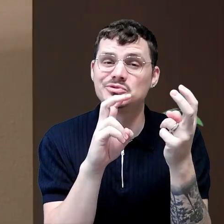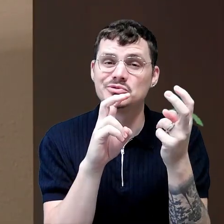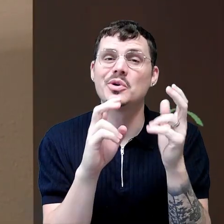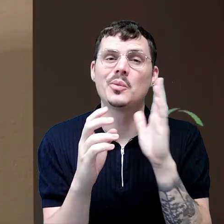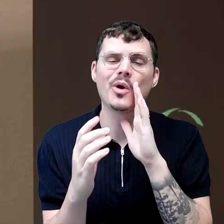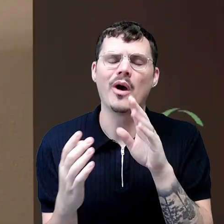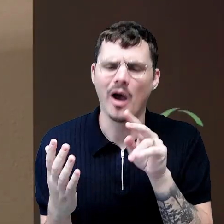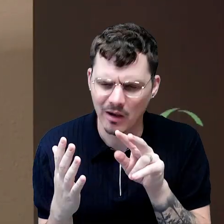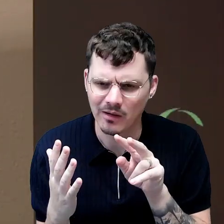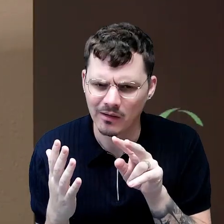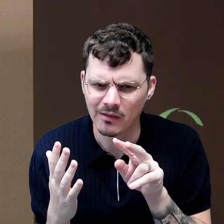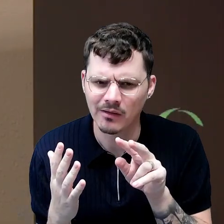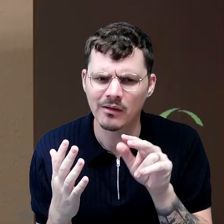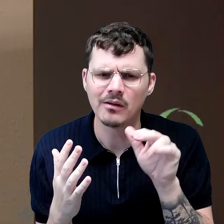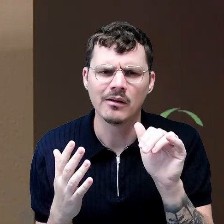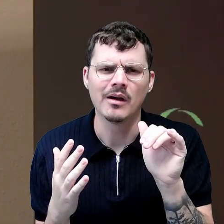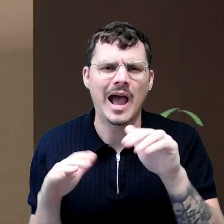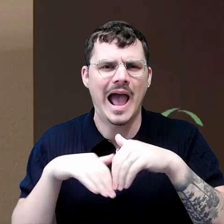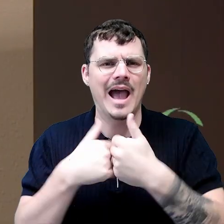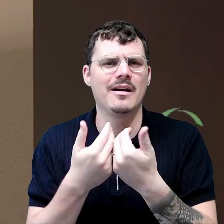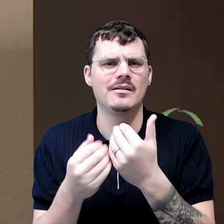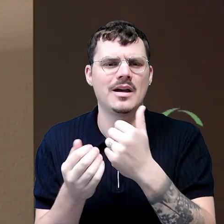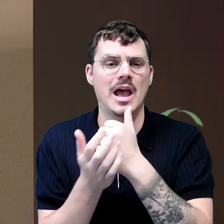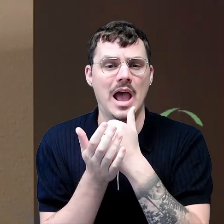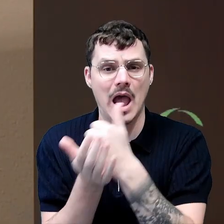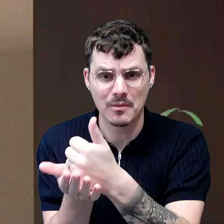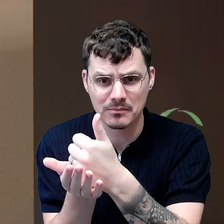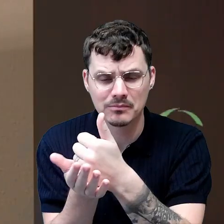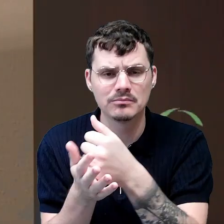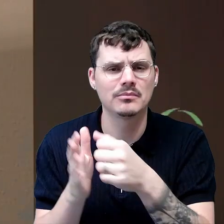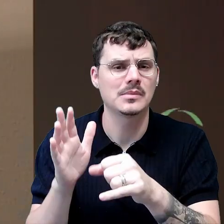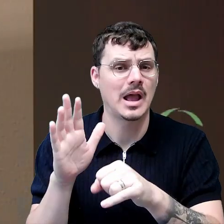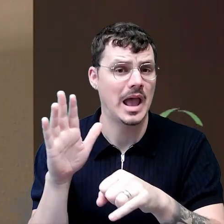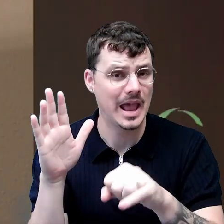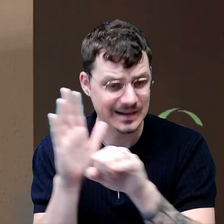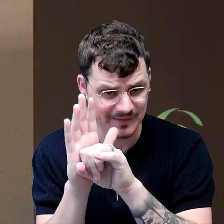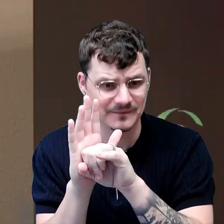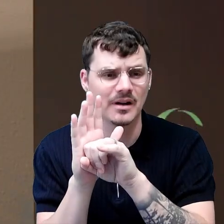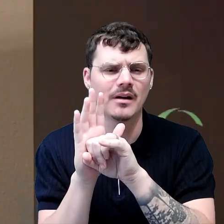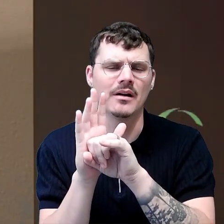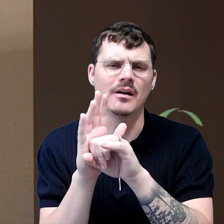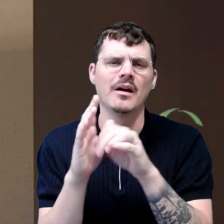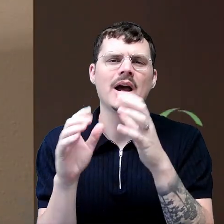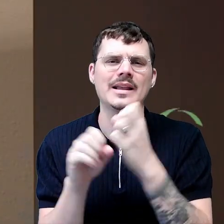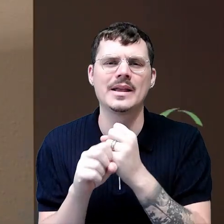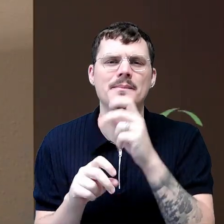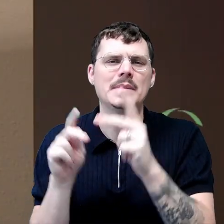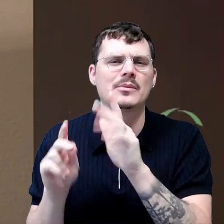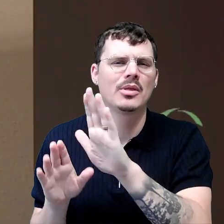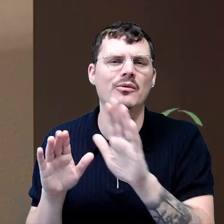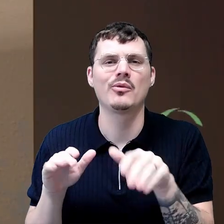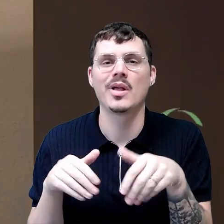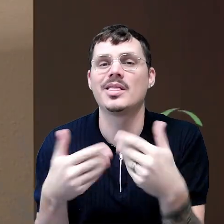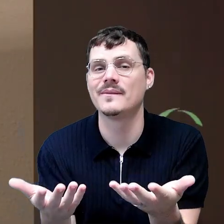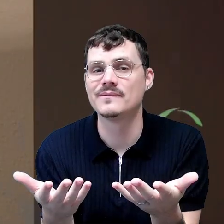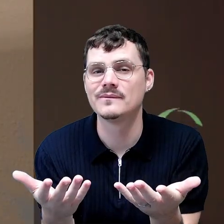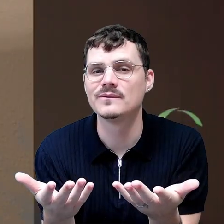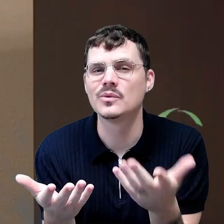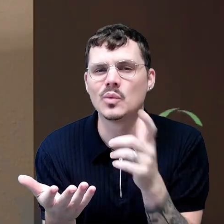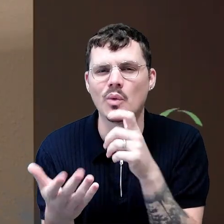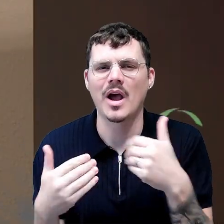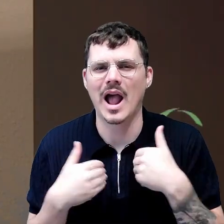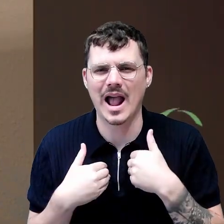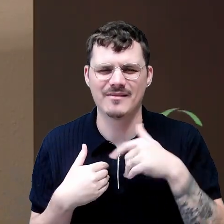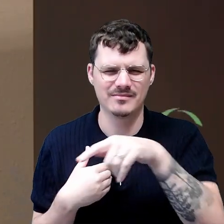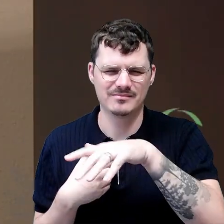into trying to get help to identify and get relief for people that have those